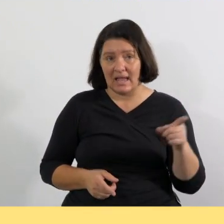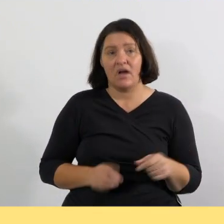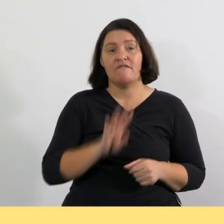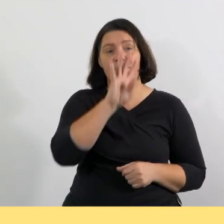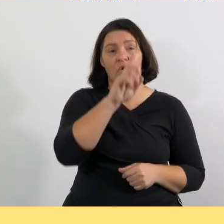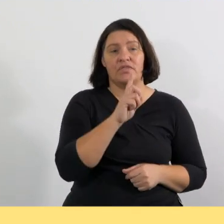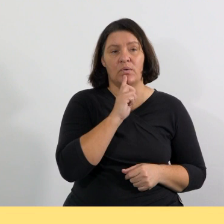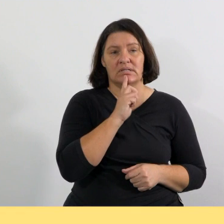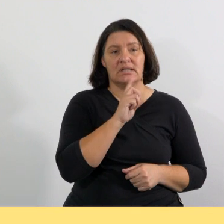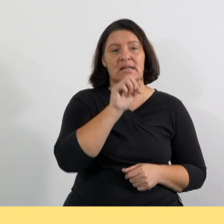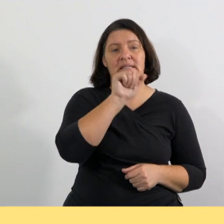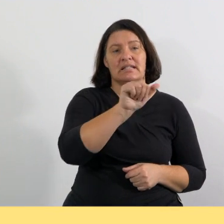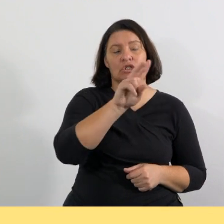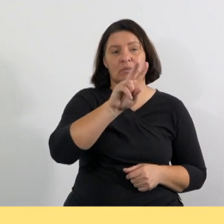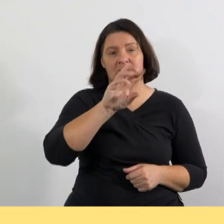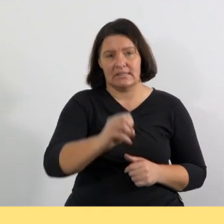is,